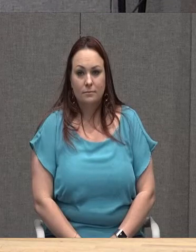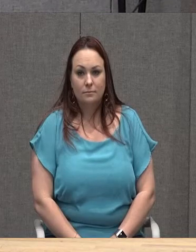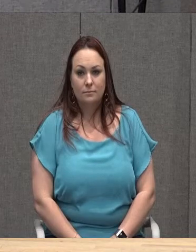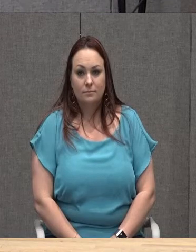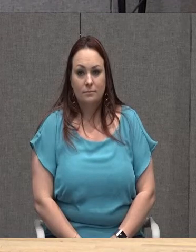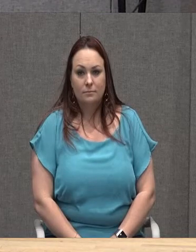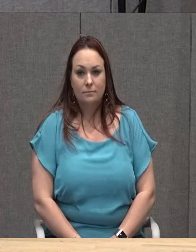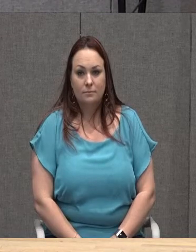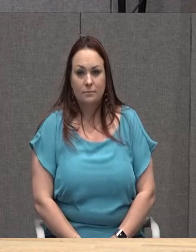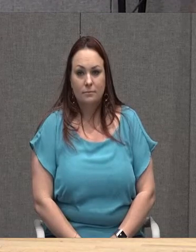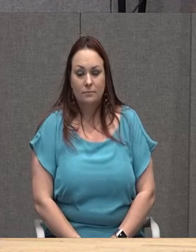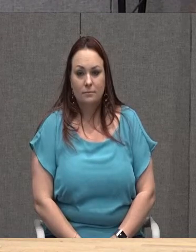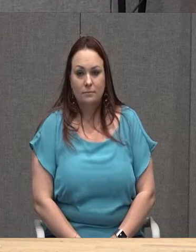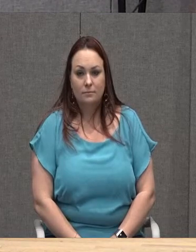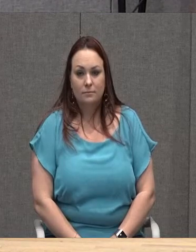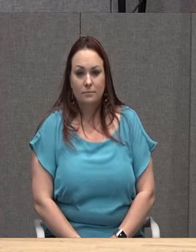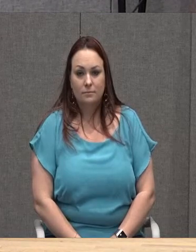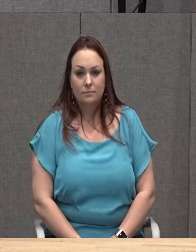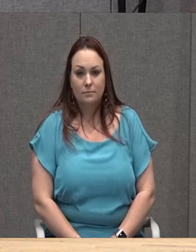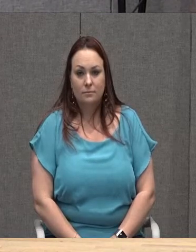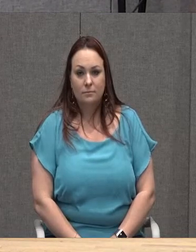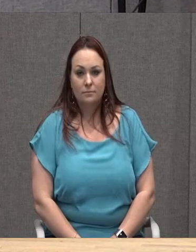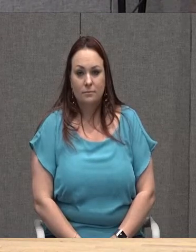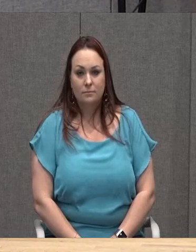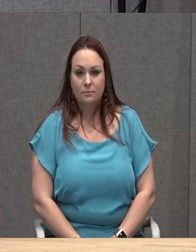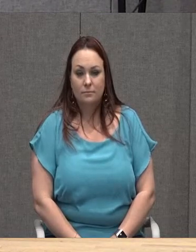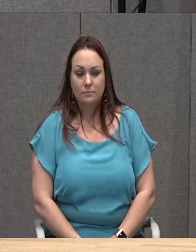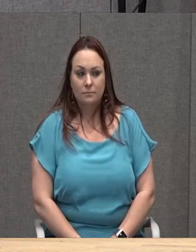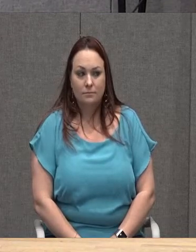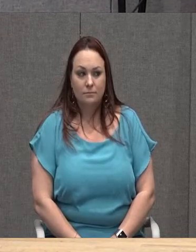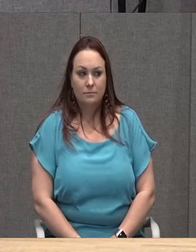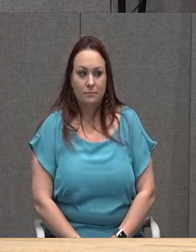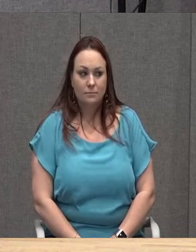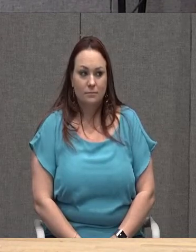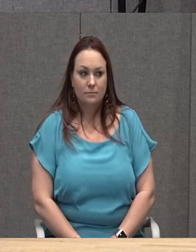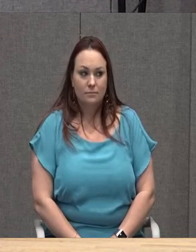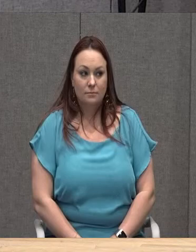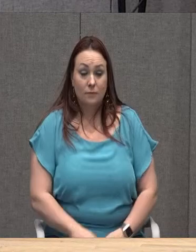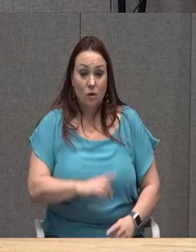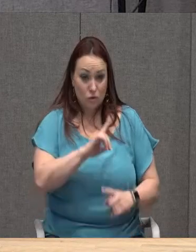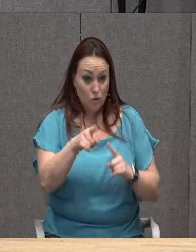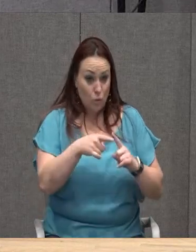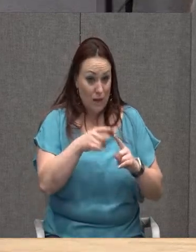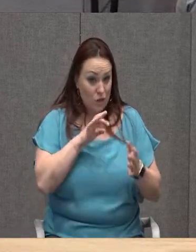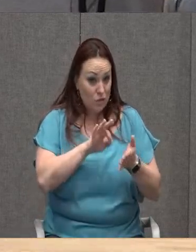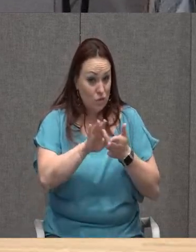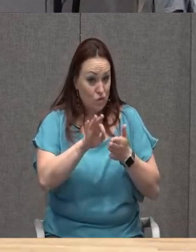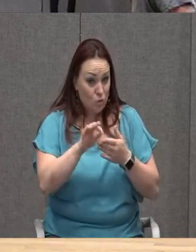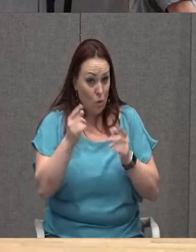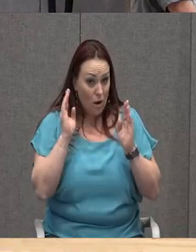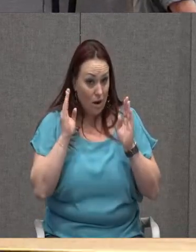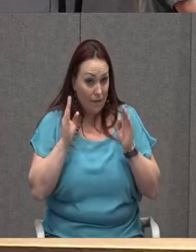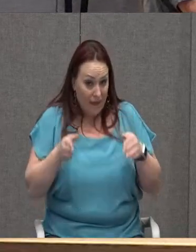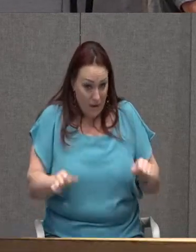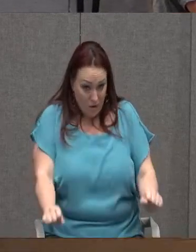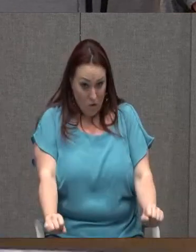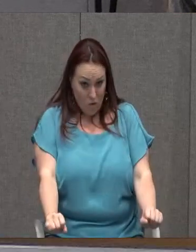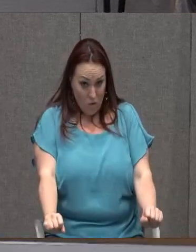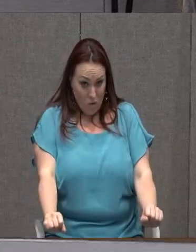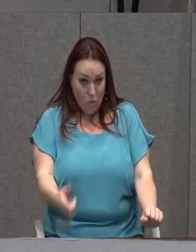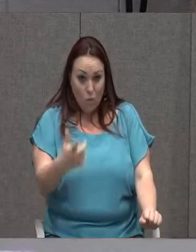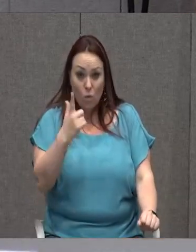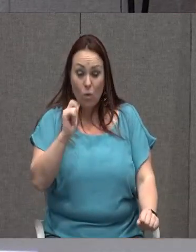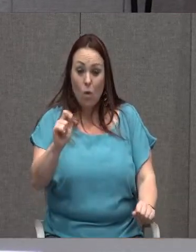de nuestros compañeros brazos. So when you score a goal, you have to be up in that